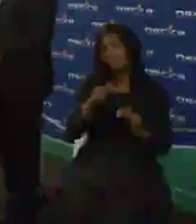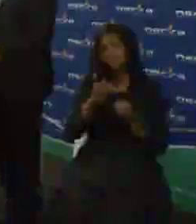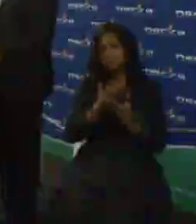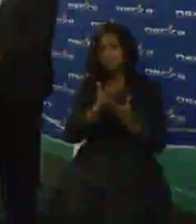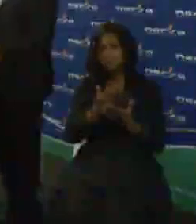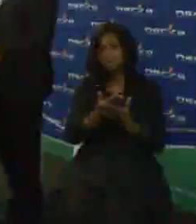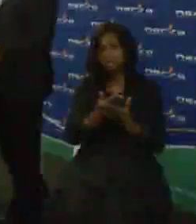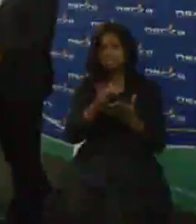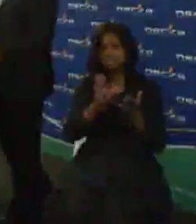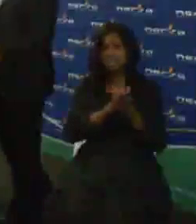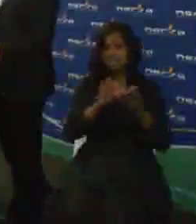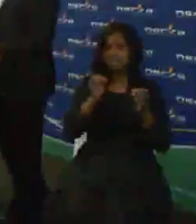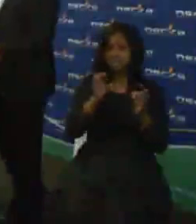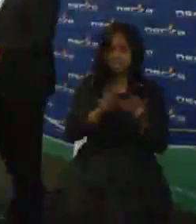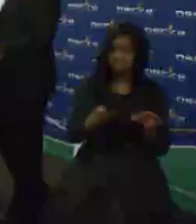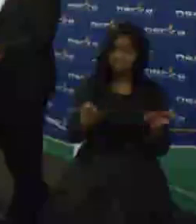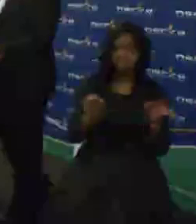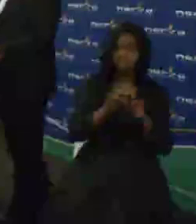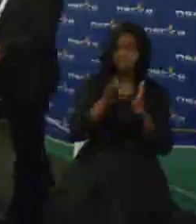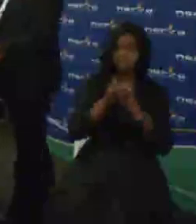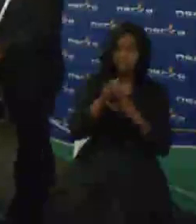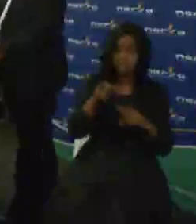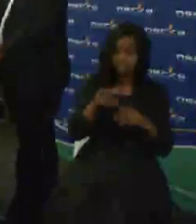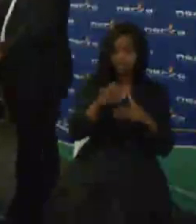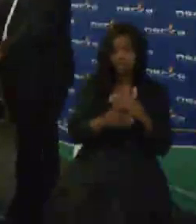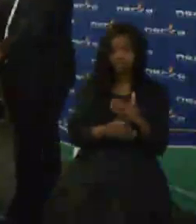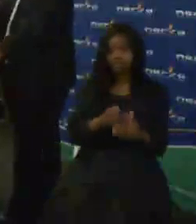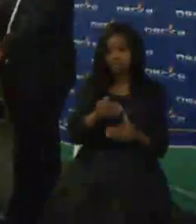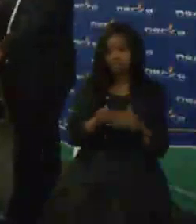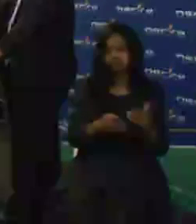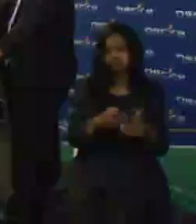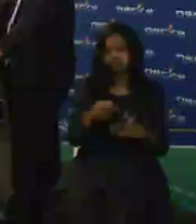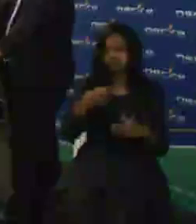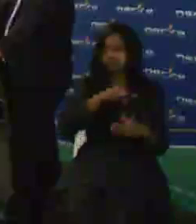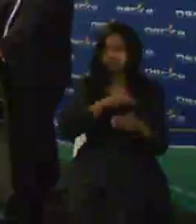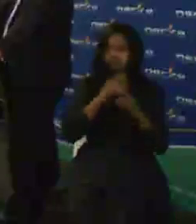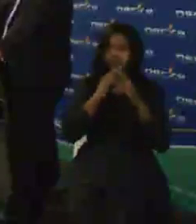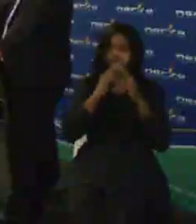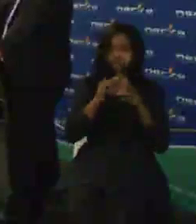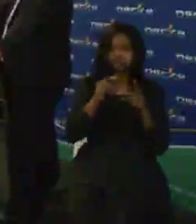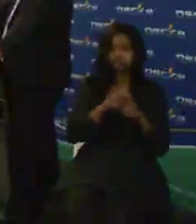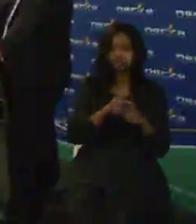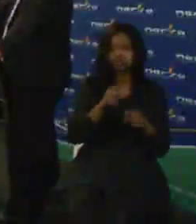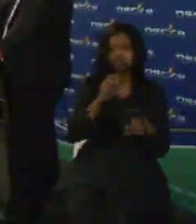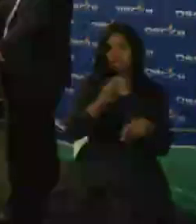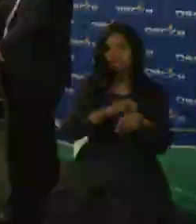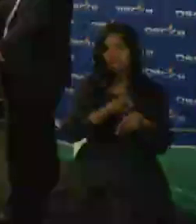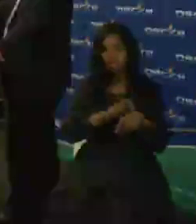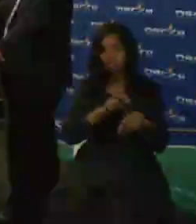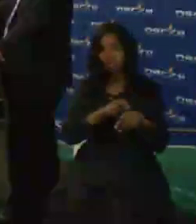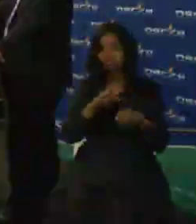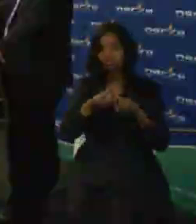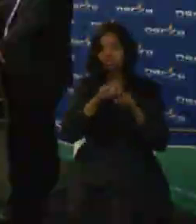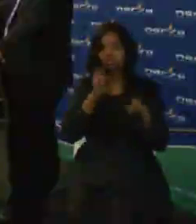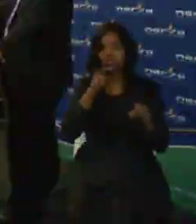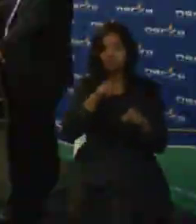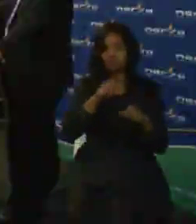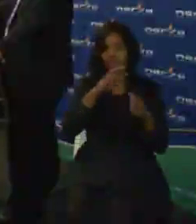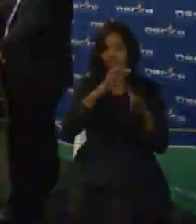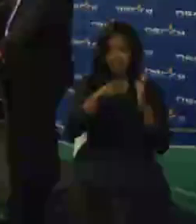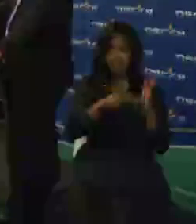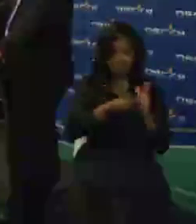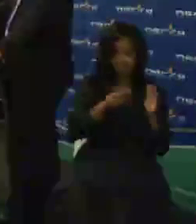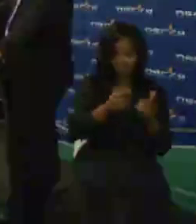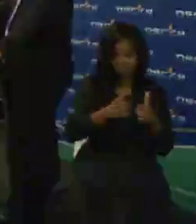application and is valid during this process. We were responding to a request from the regulatory